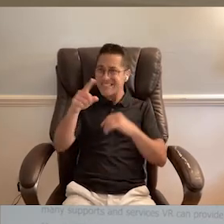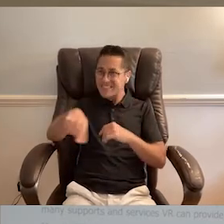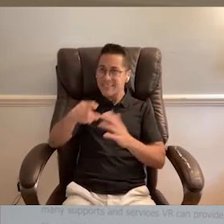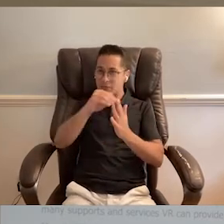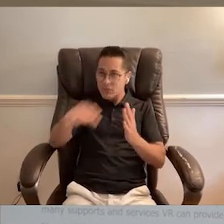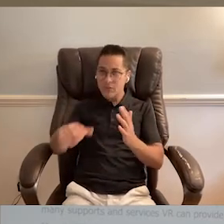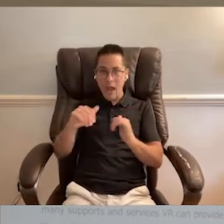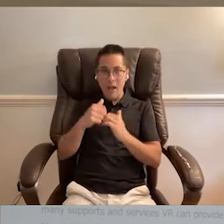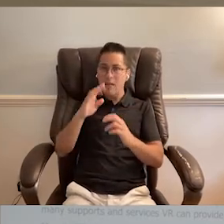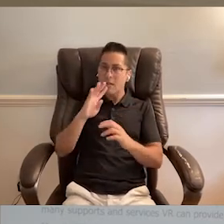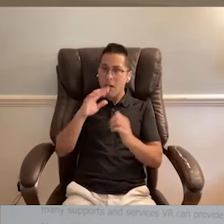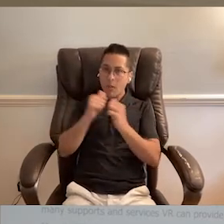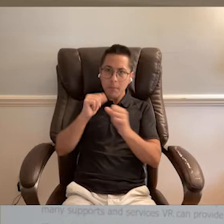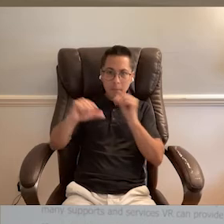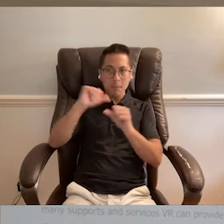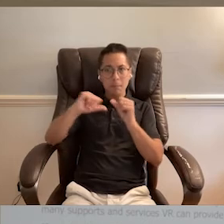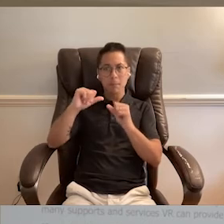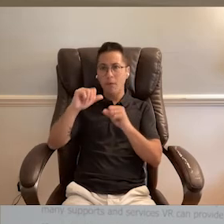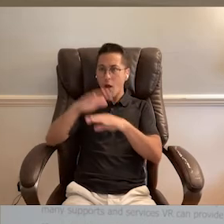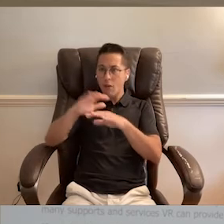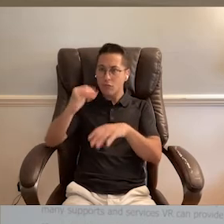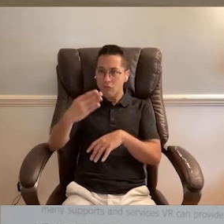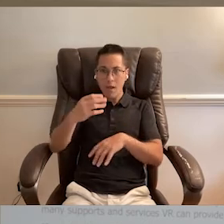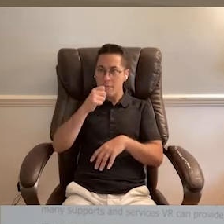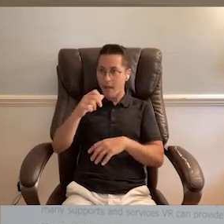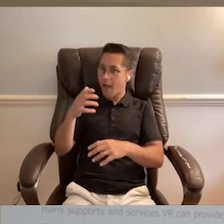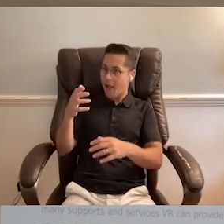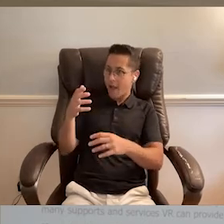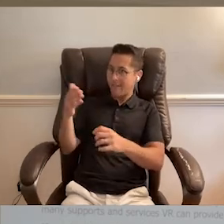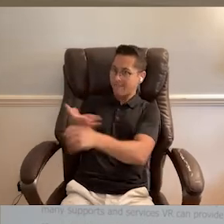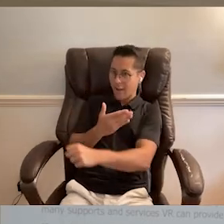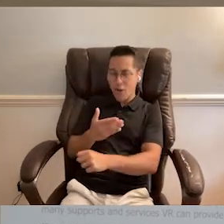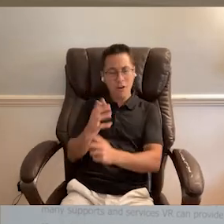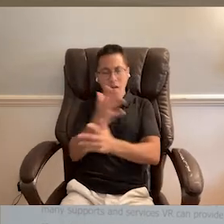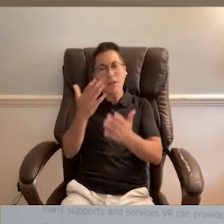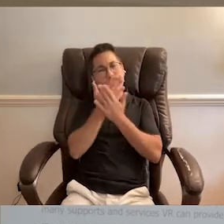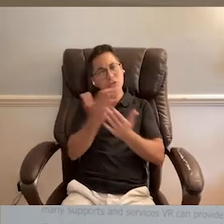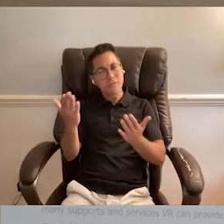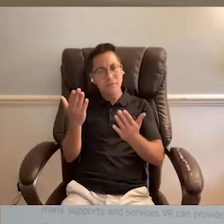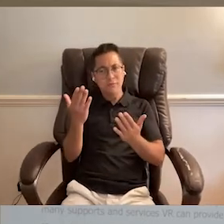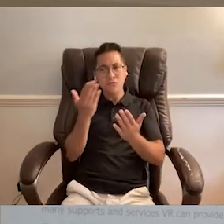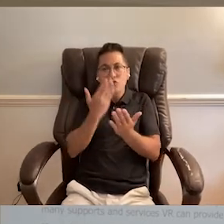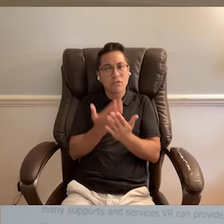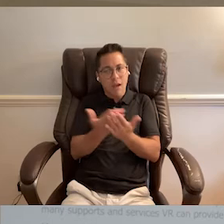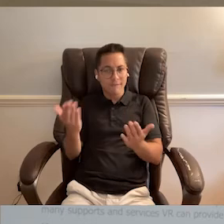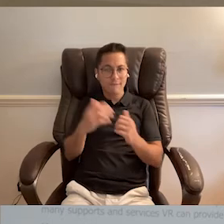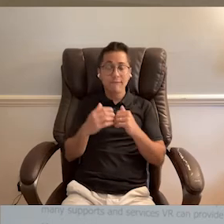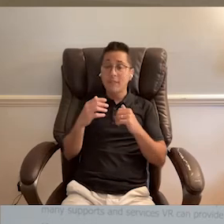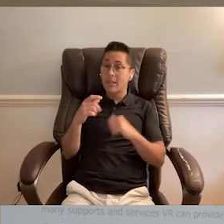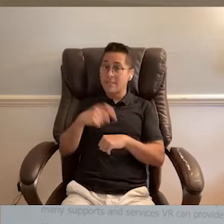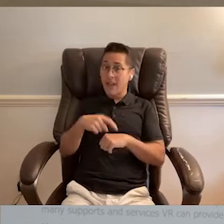on the job and not get fired. Lots of good stuff. Okay, now, the time to apply for VR should